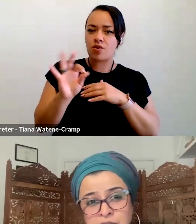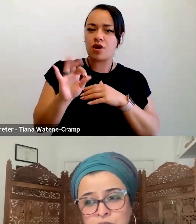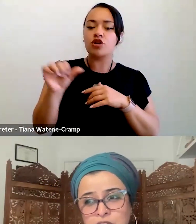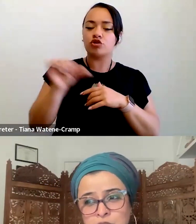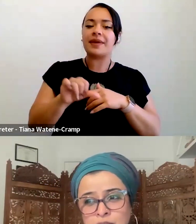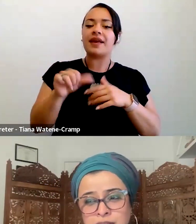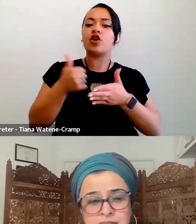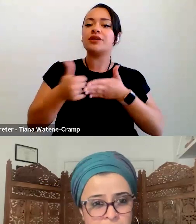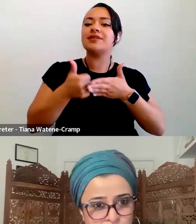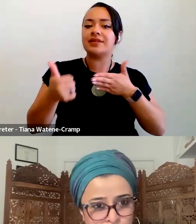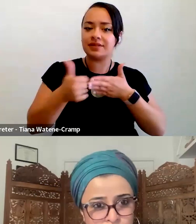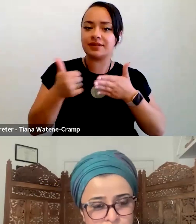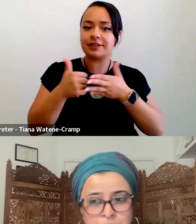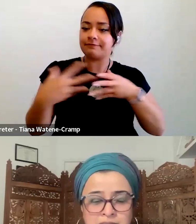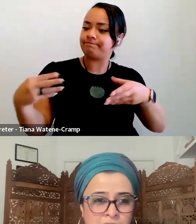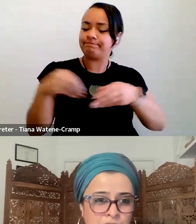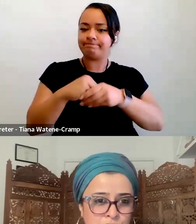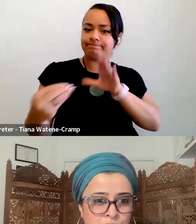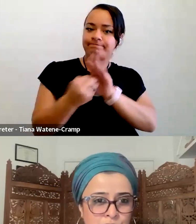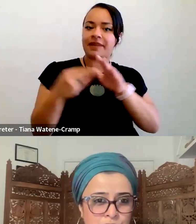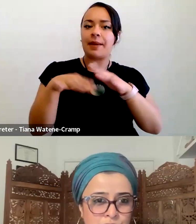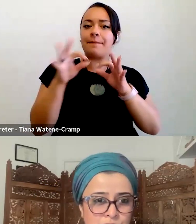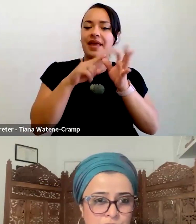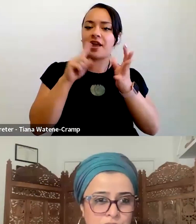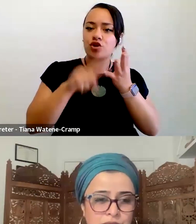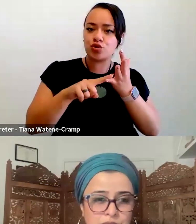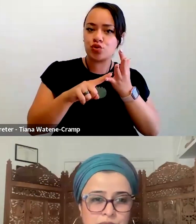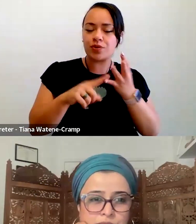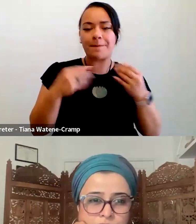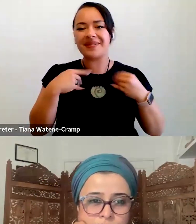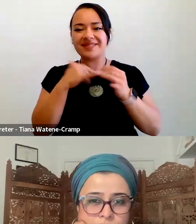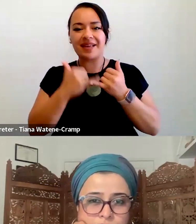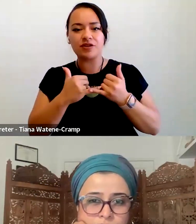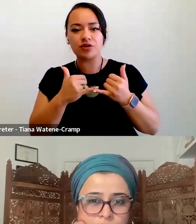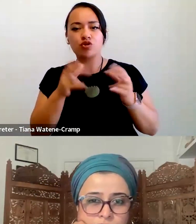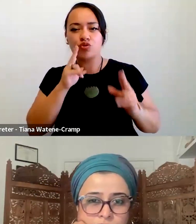into BAU, not as an afterthought, but in how you do.